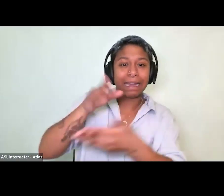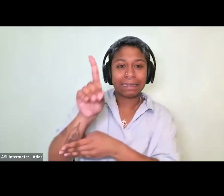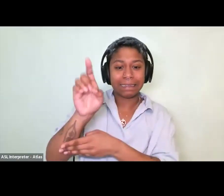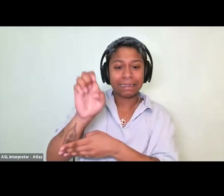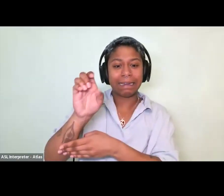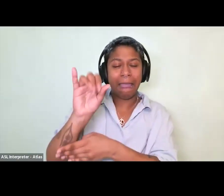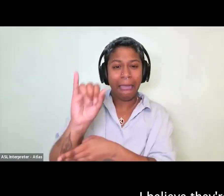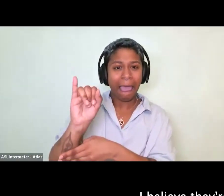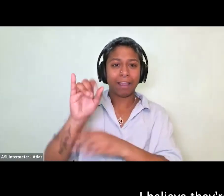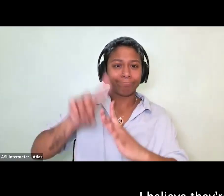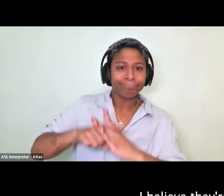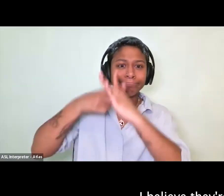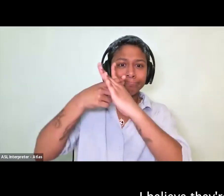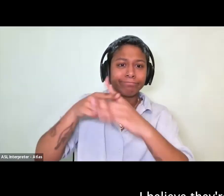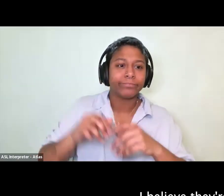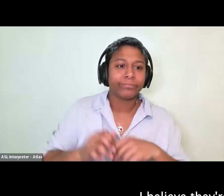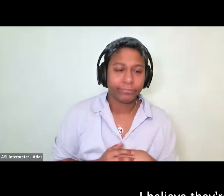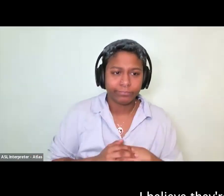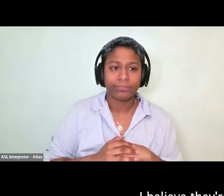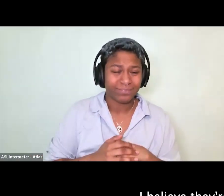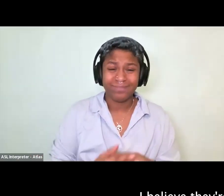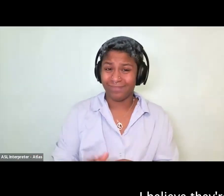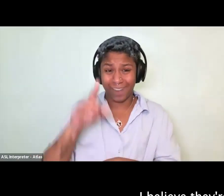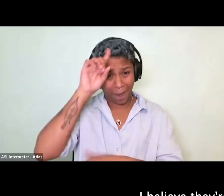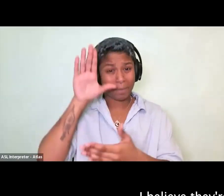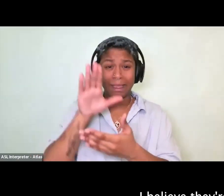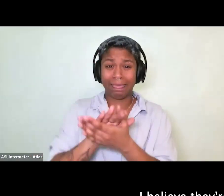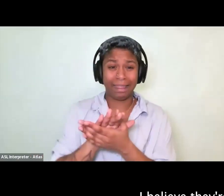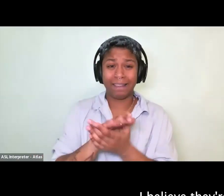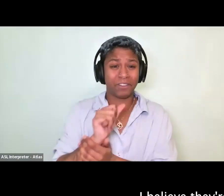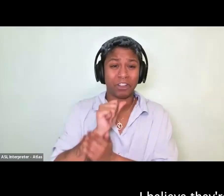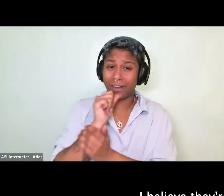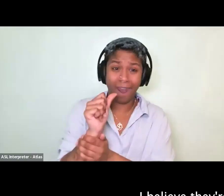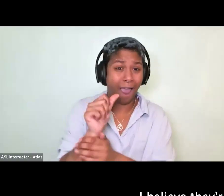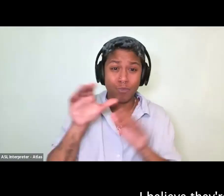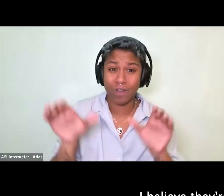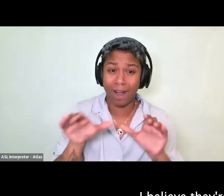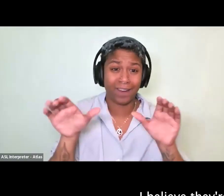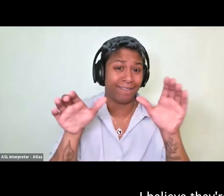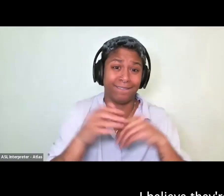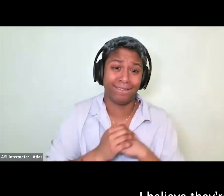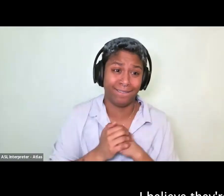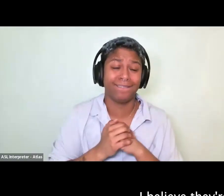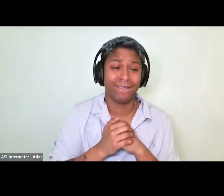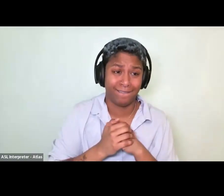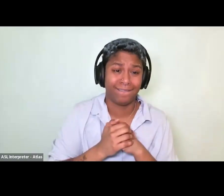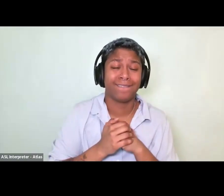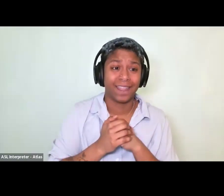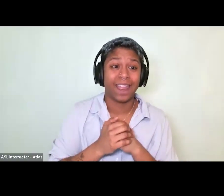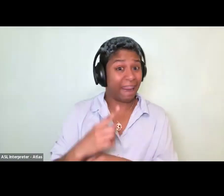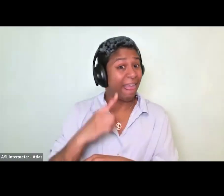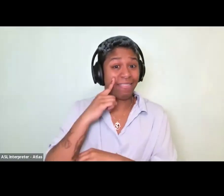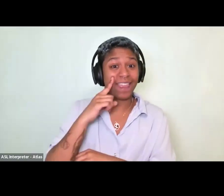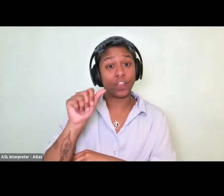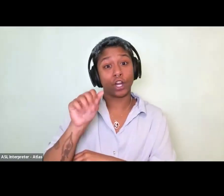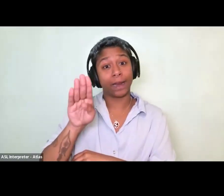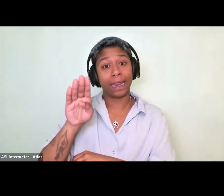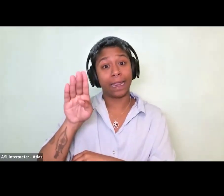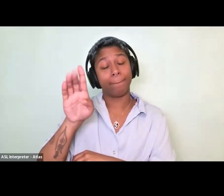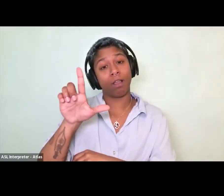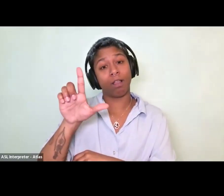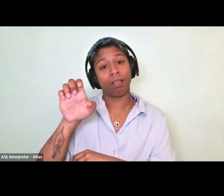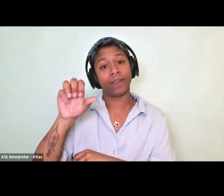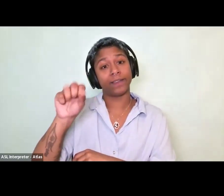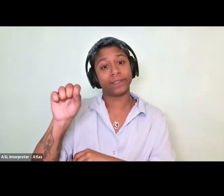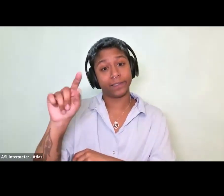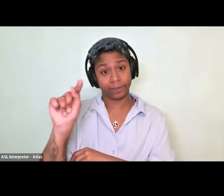initiatives. I believe they're counterproductive, and I believe they are ableist points of view